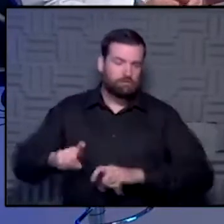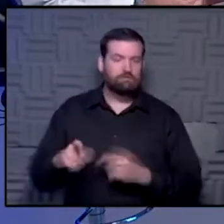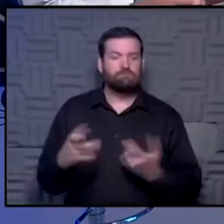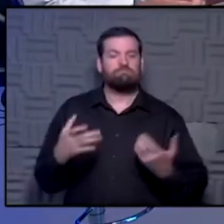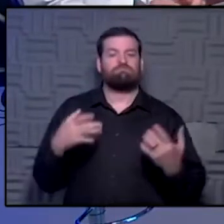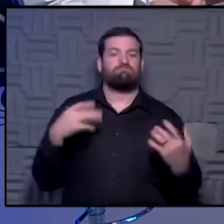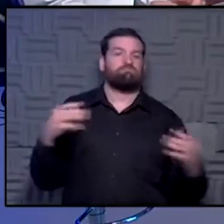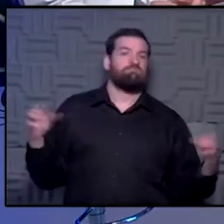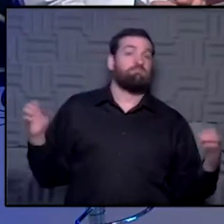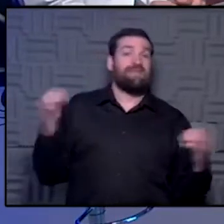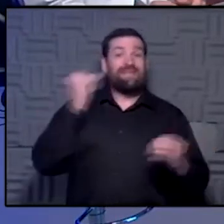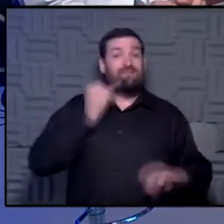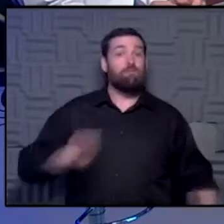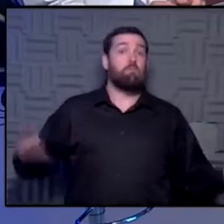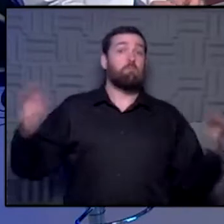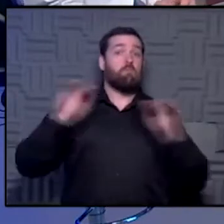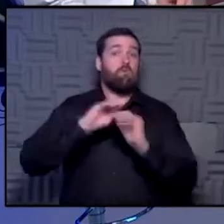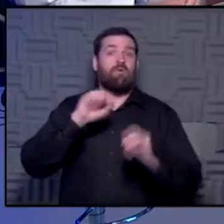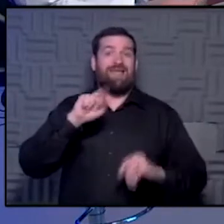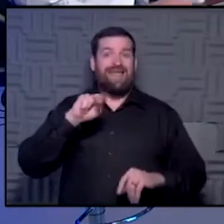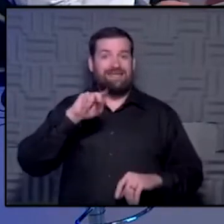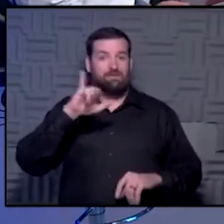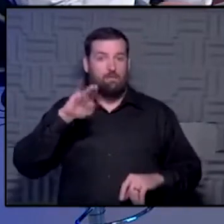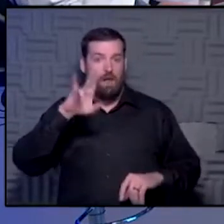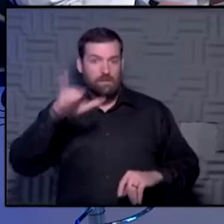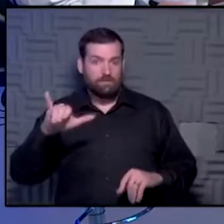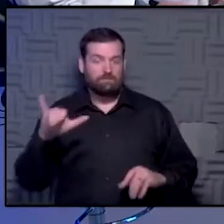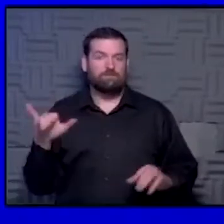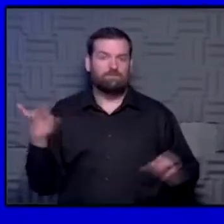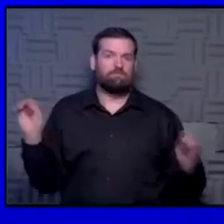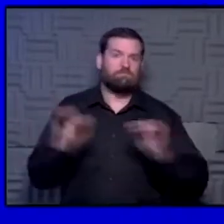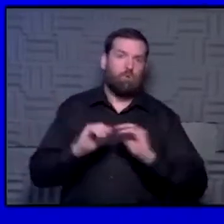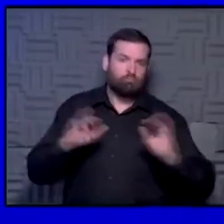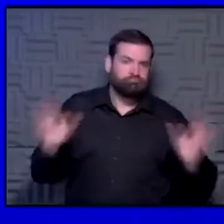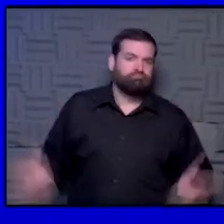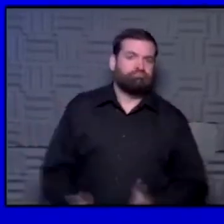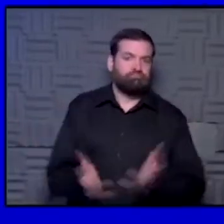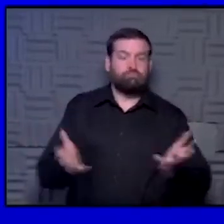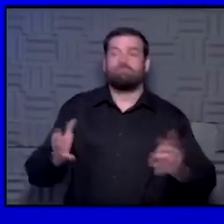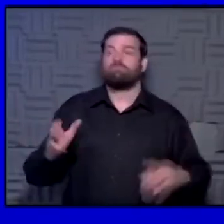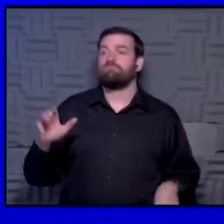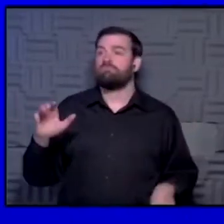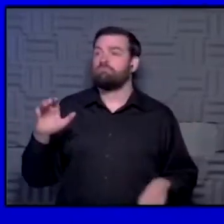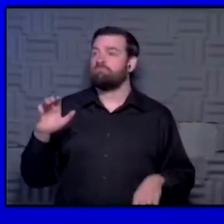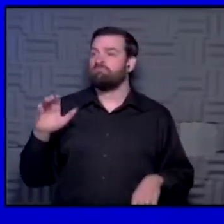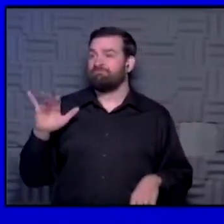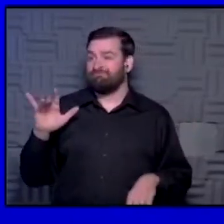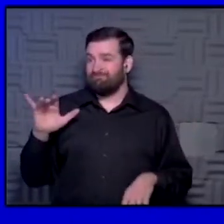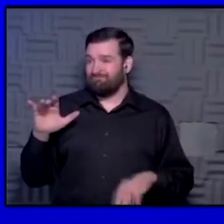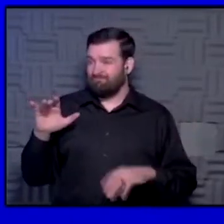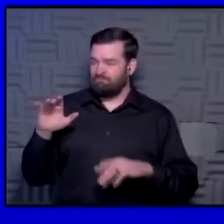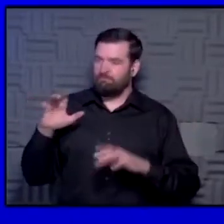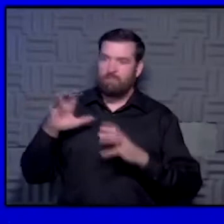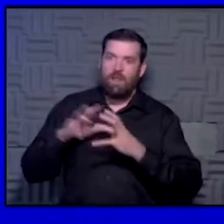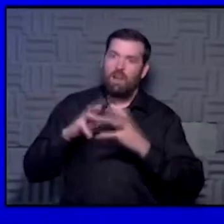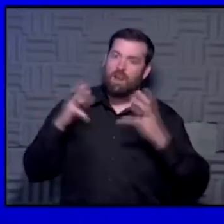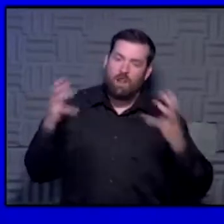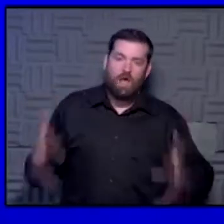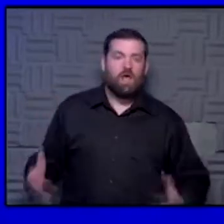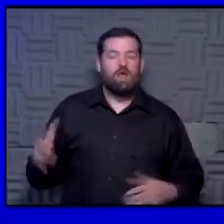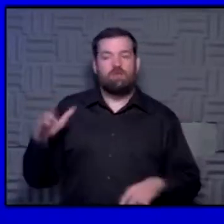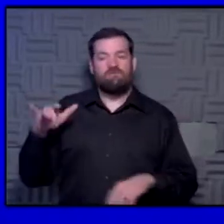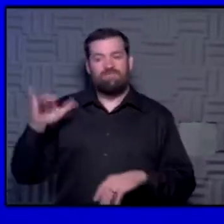signal if you had higher antibody levels. And so to your point, the monoclonal antibody is just going to be massive amounts of